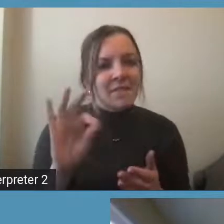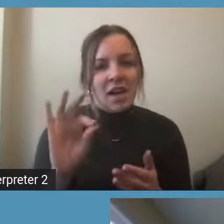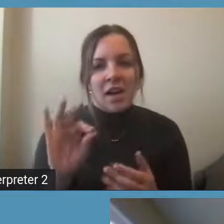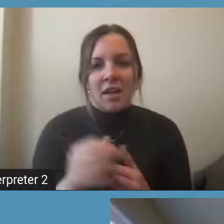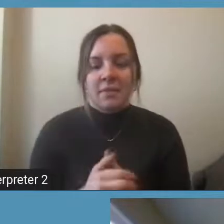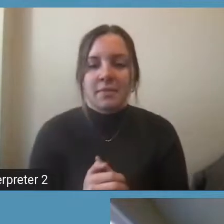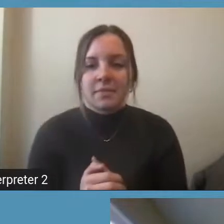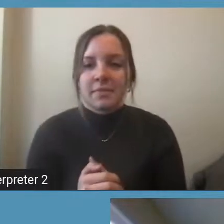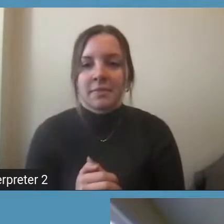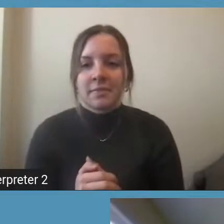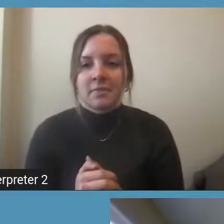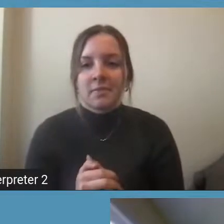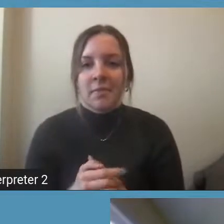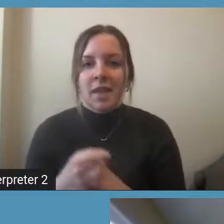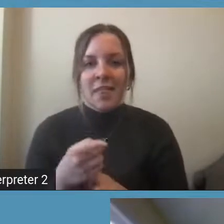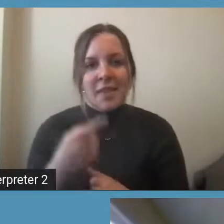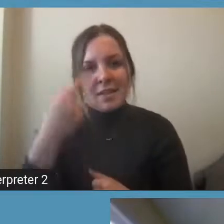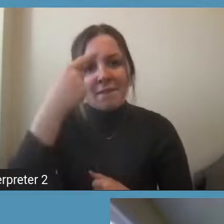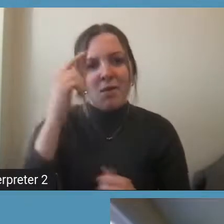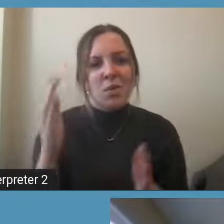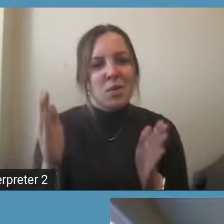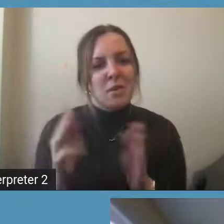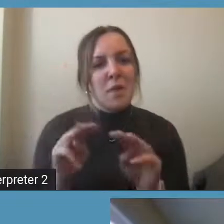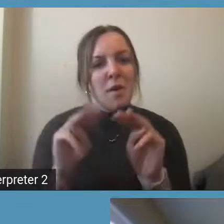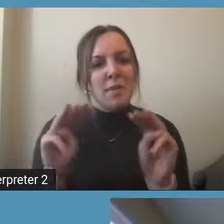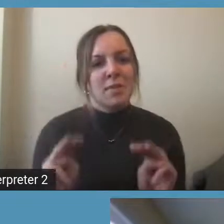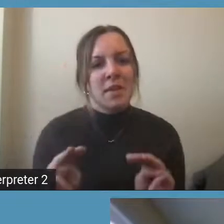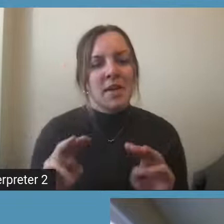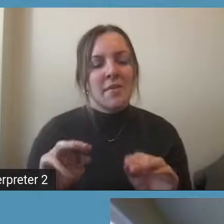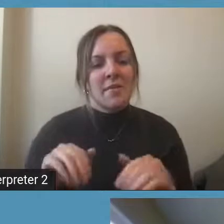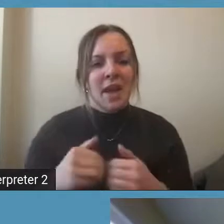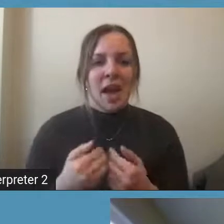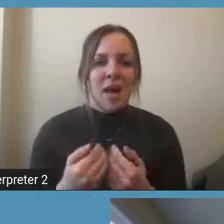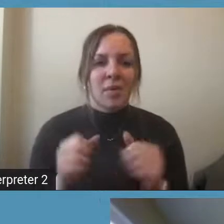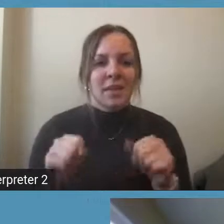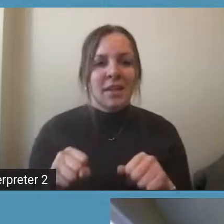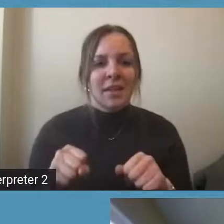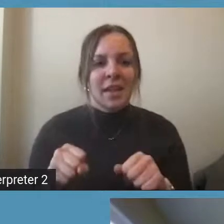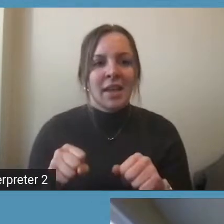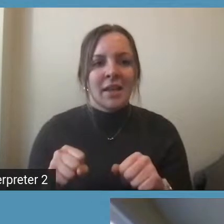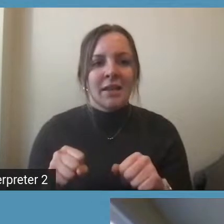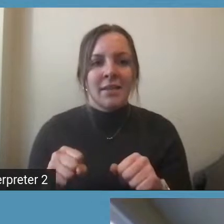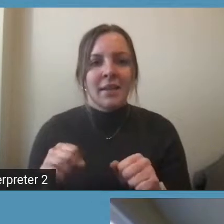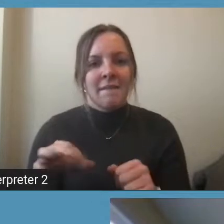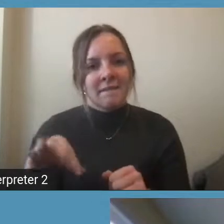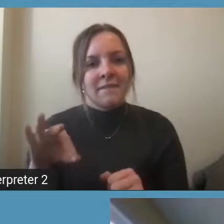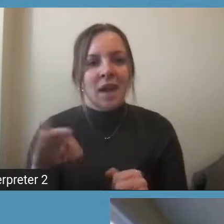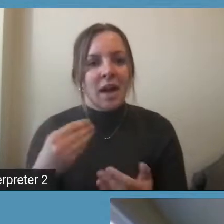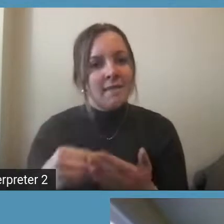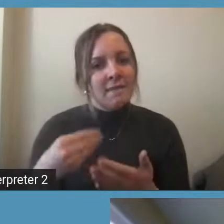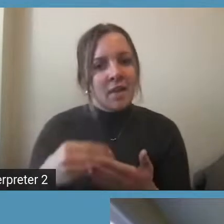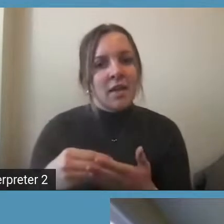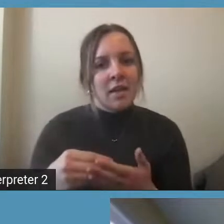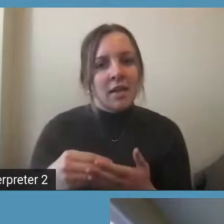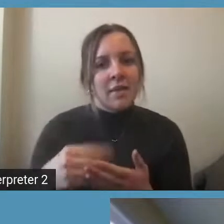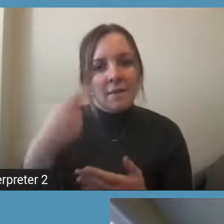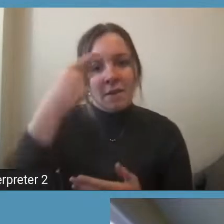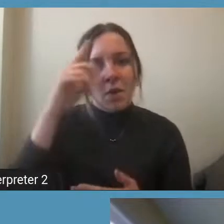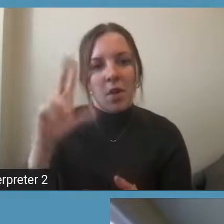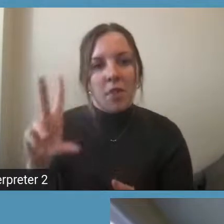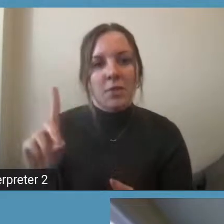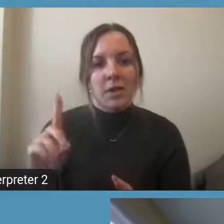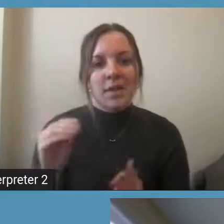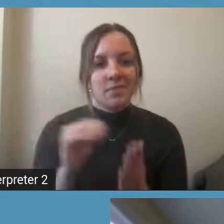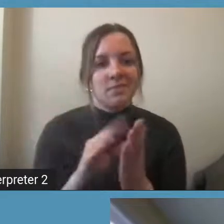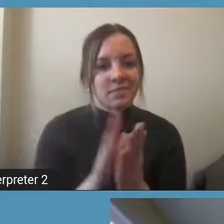museums, what kinds of things can and should they be doing in terms of 3D that's affordable? It's an amazing,